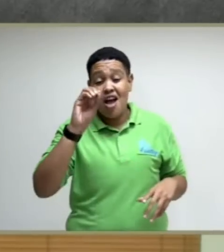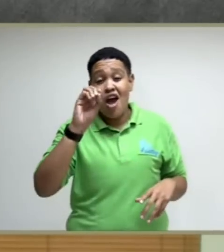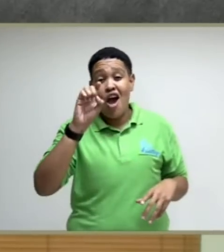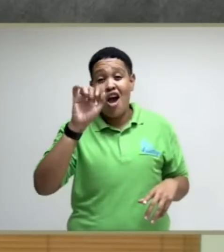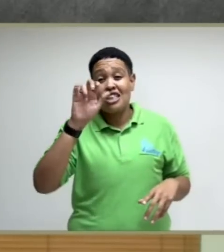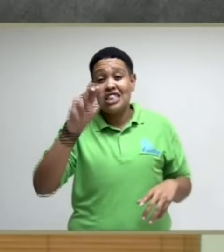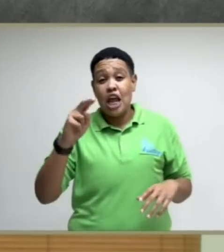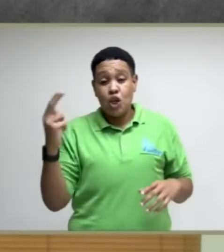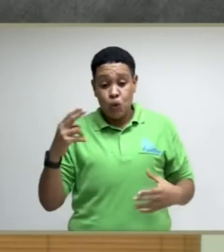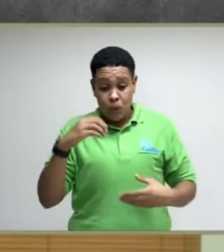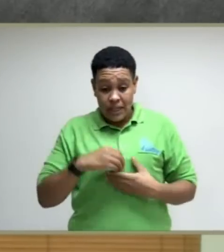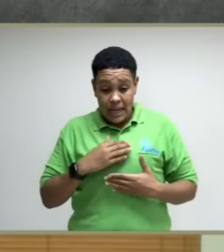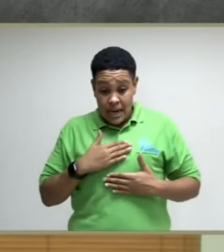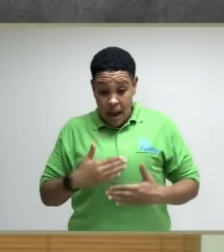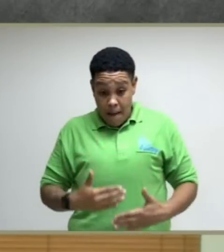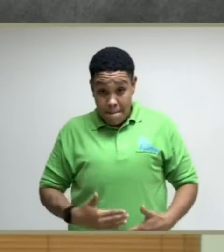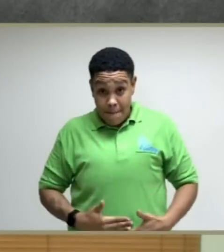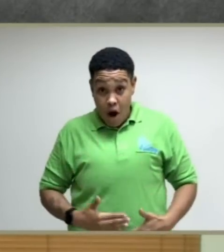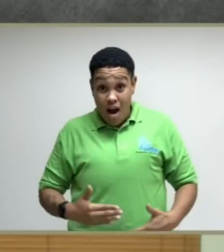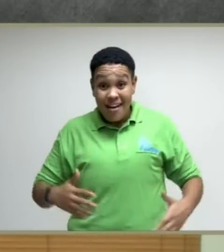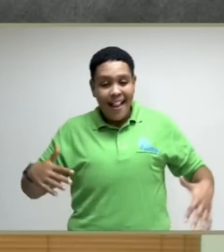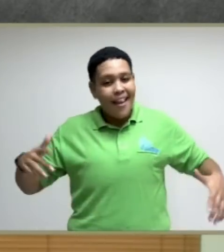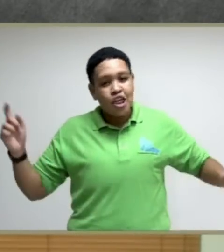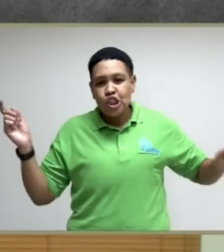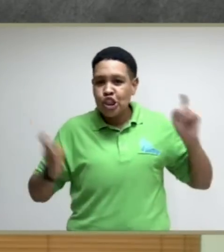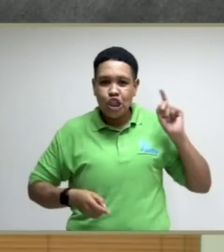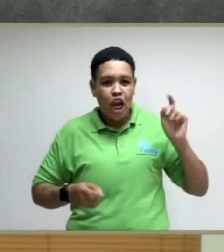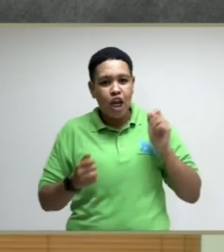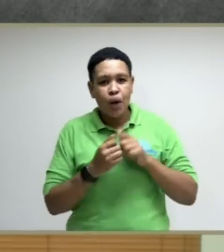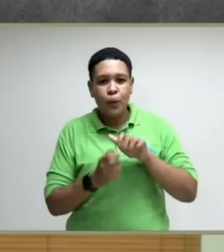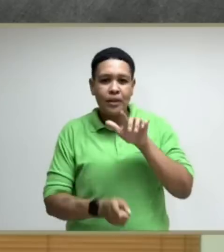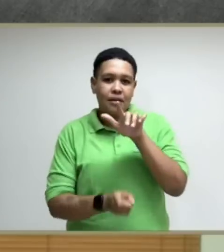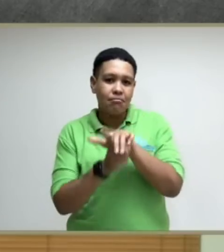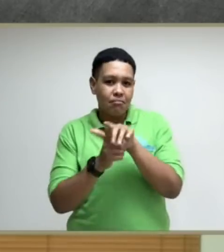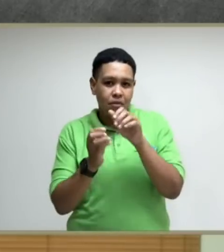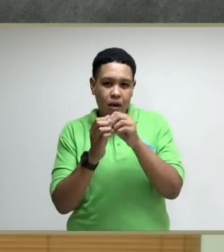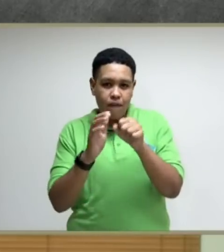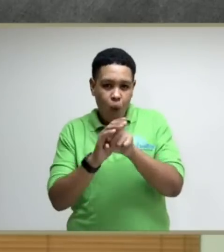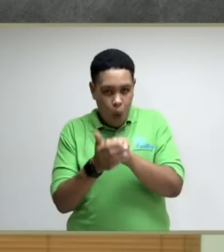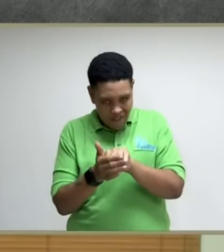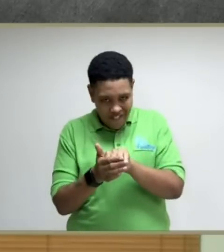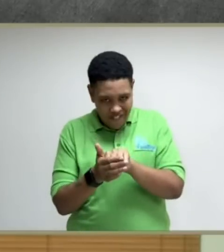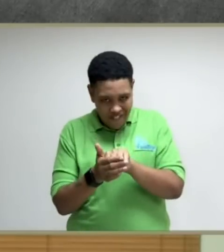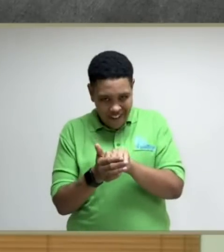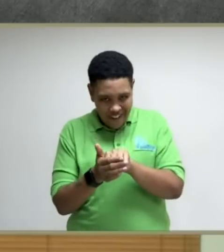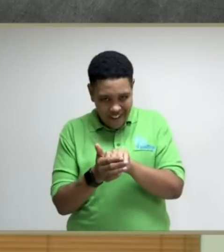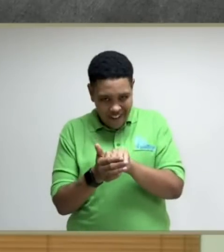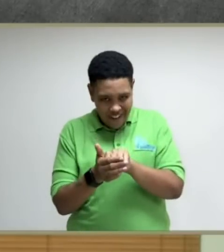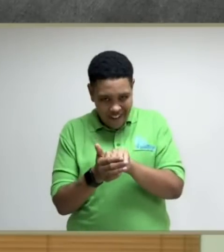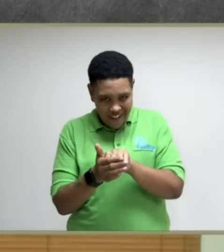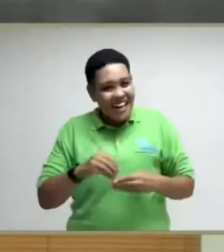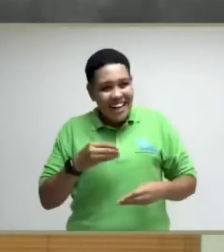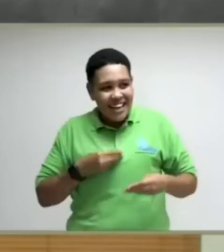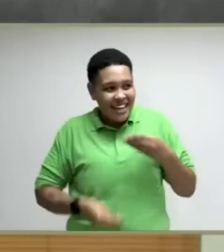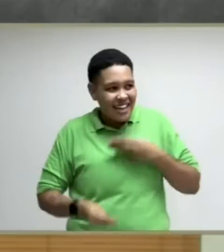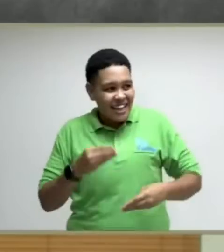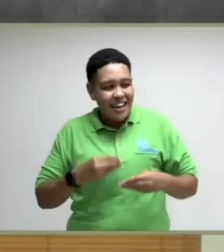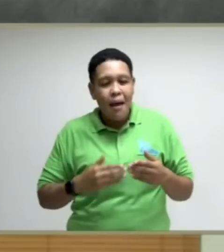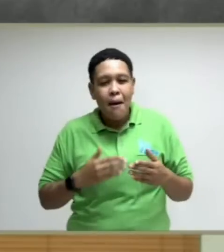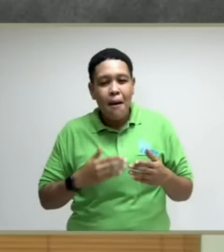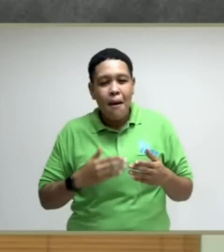in the body has not changed with the advent of COVID-19. Let us keep things